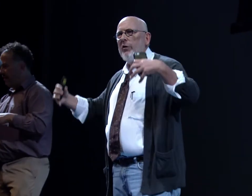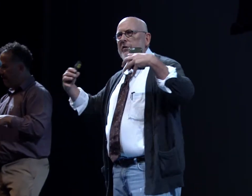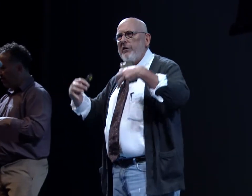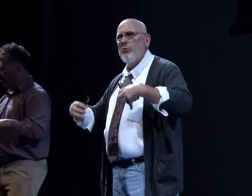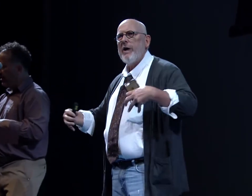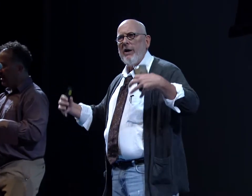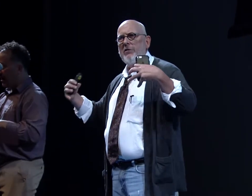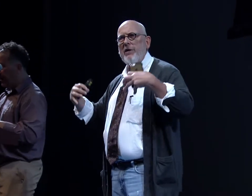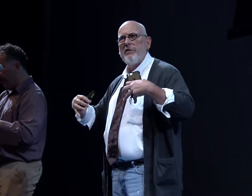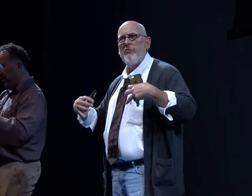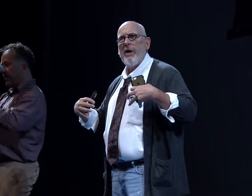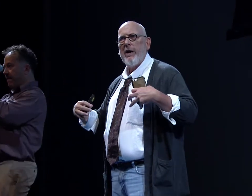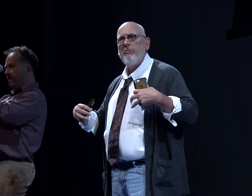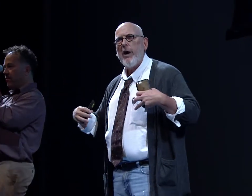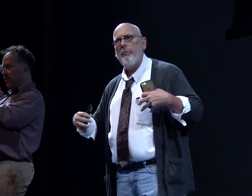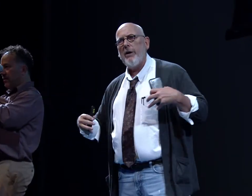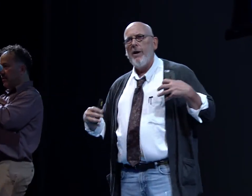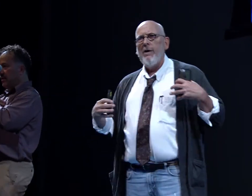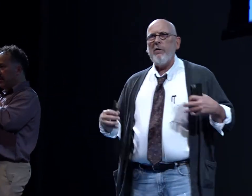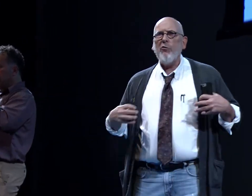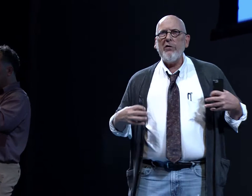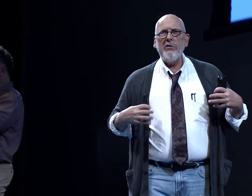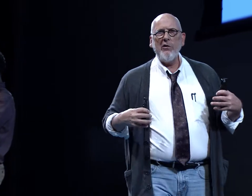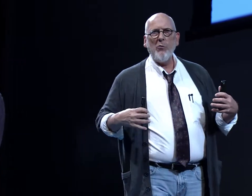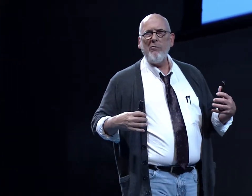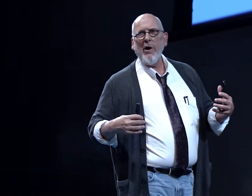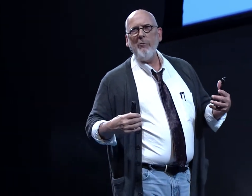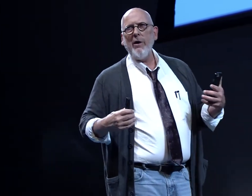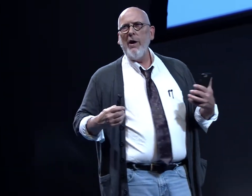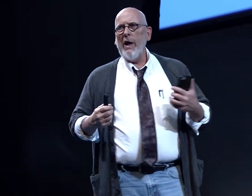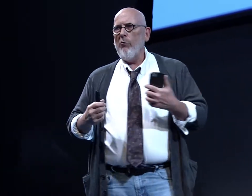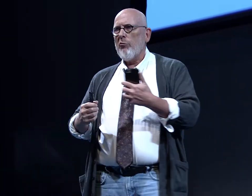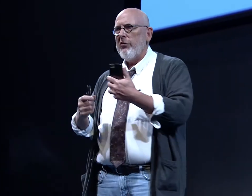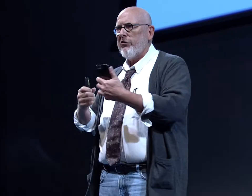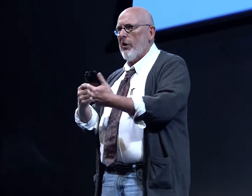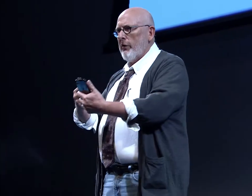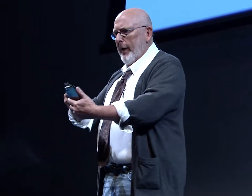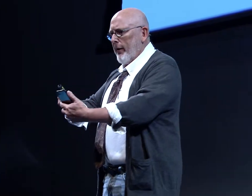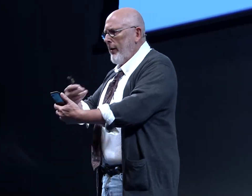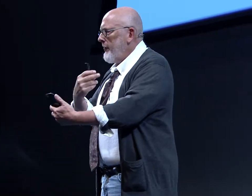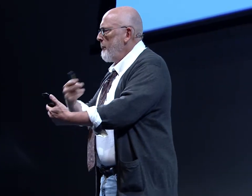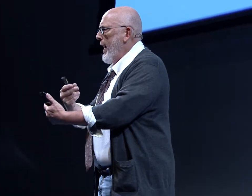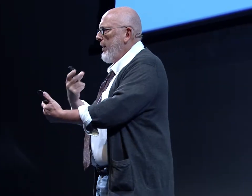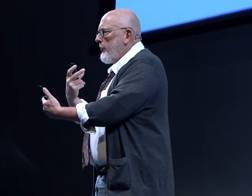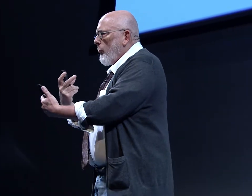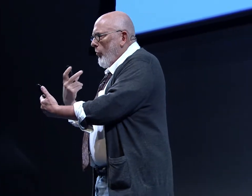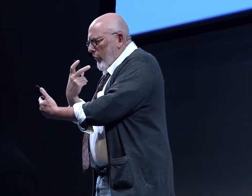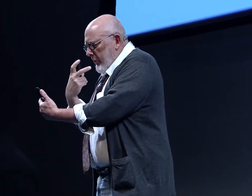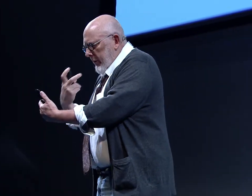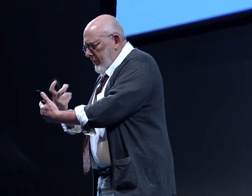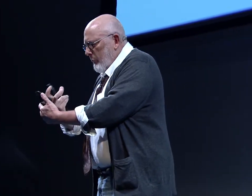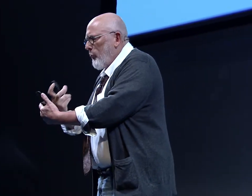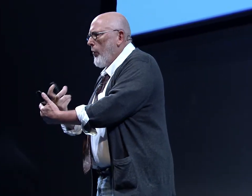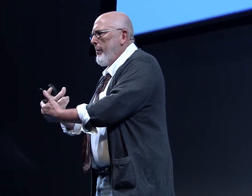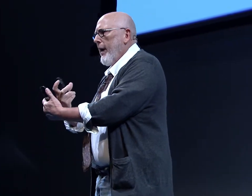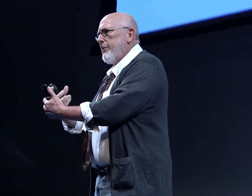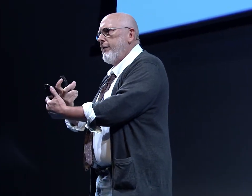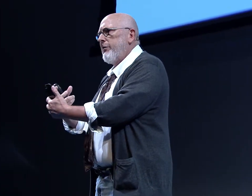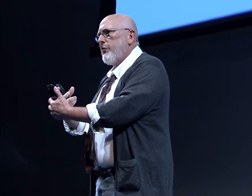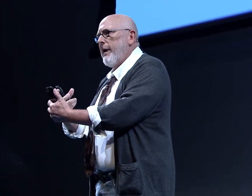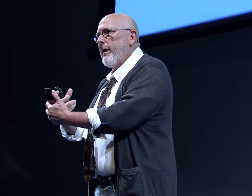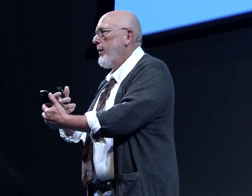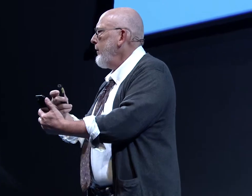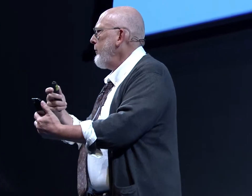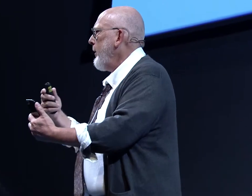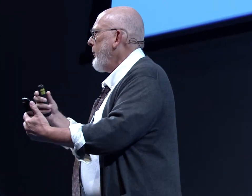because they force us into a kind of schizophrenic environment. They force us into an environment in which we're struggling to manage the world that's absorbing us